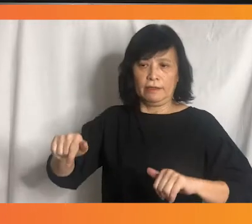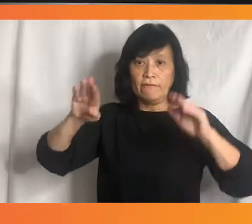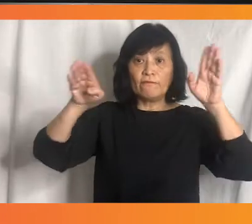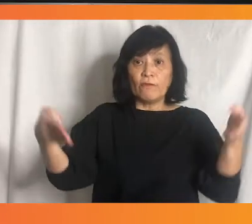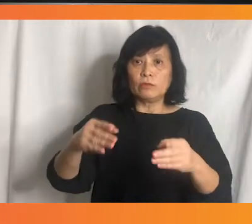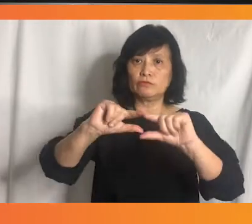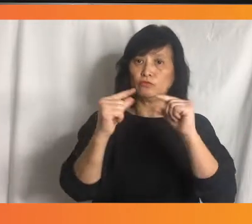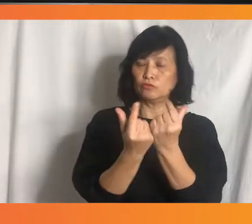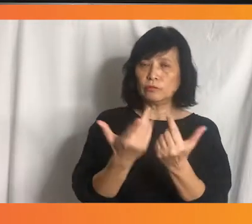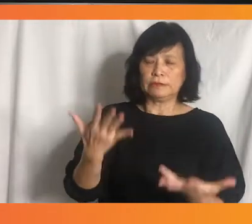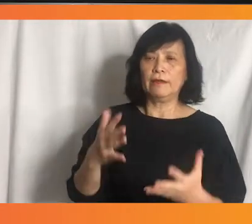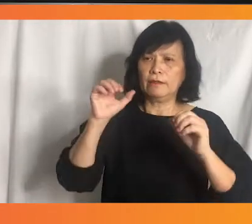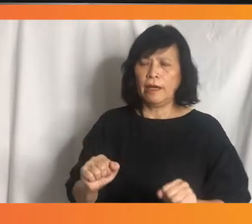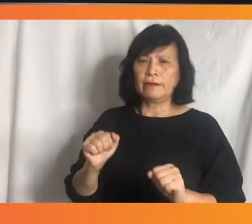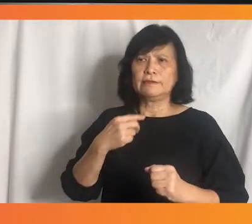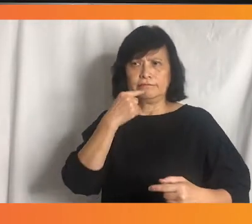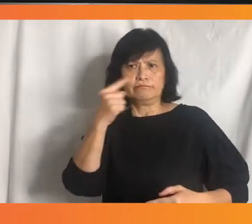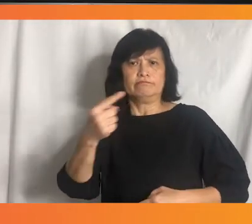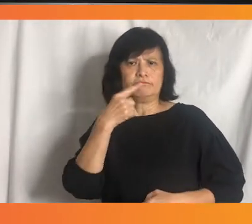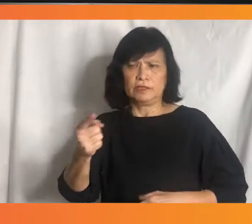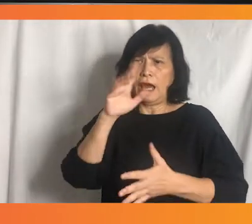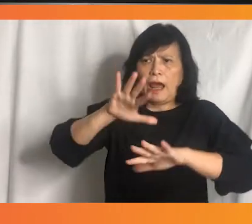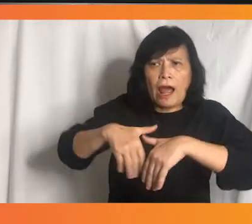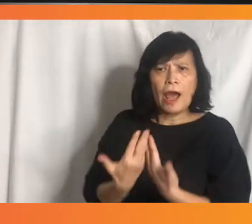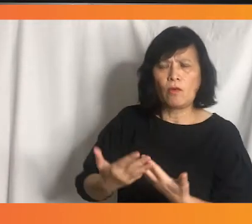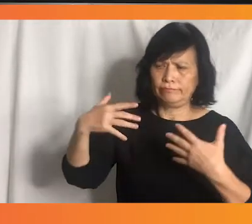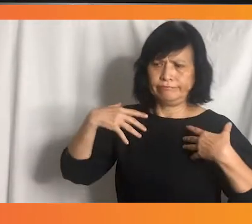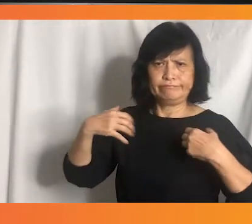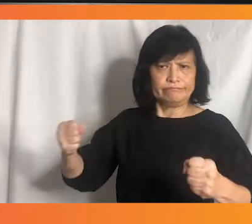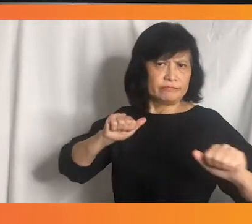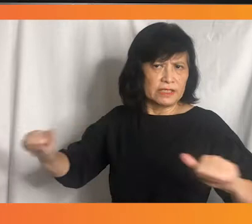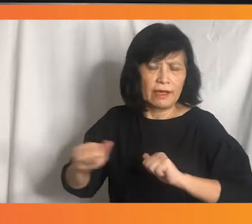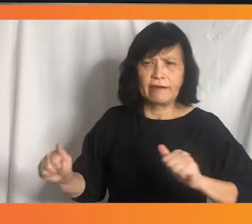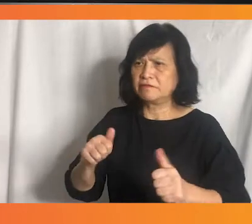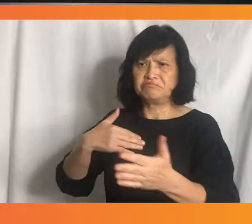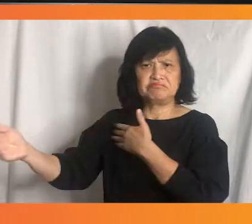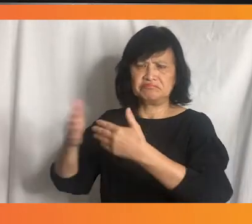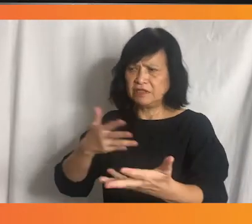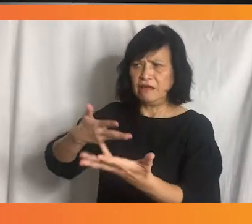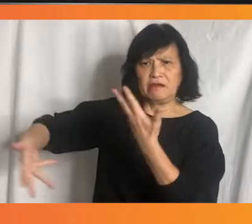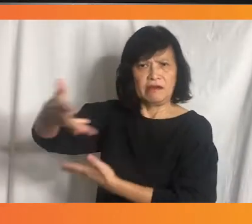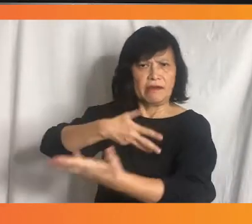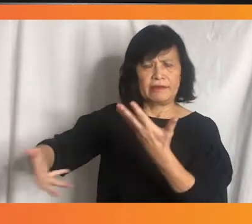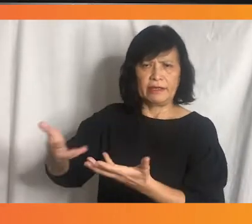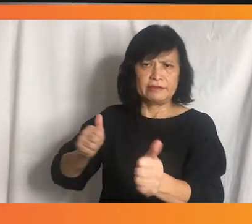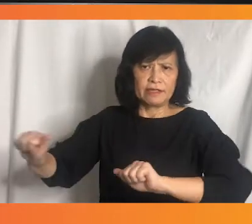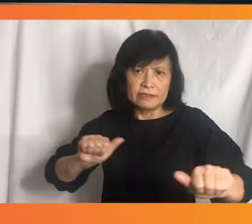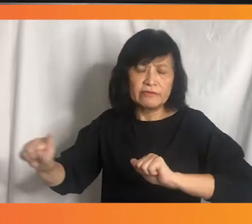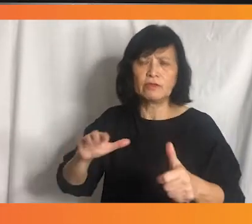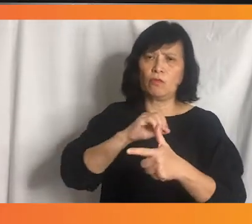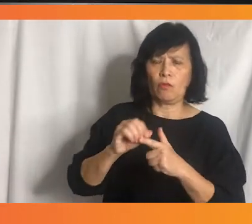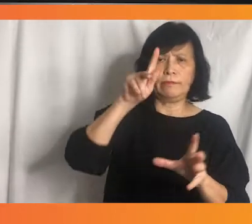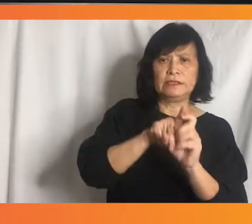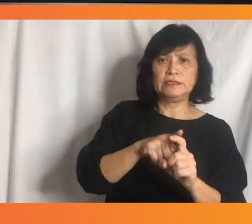to articulate health-promoting concepts such as being active, be it through sports or engaging in activities to prevent being